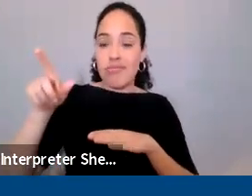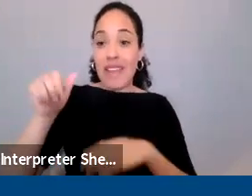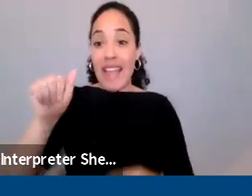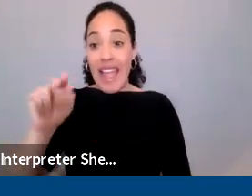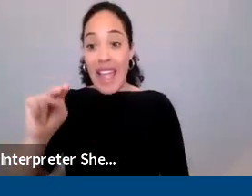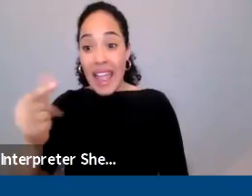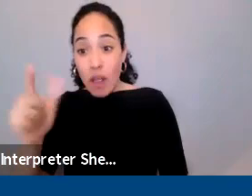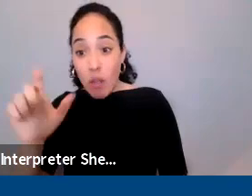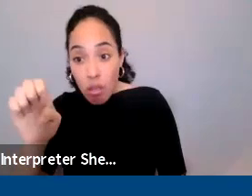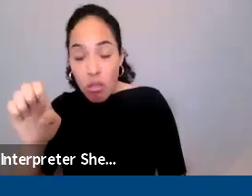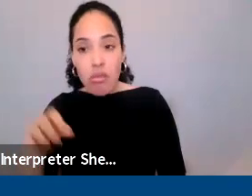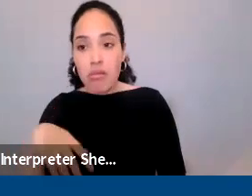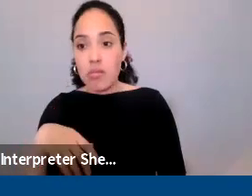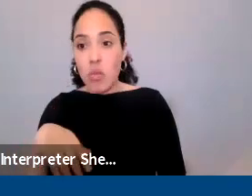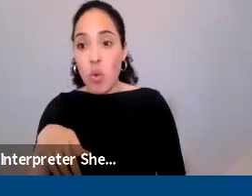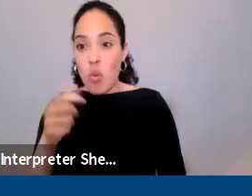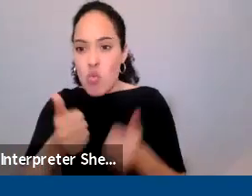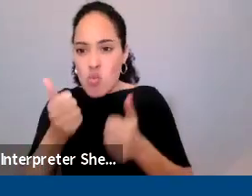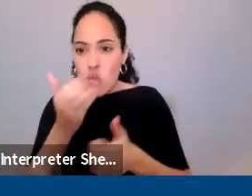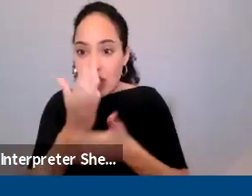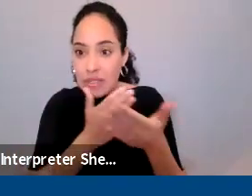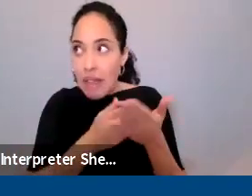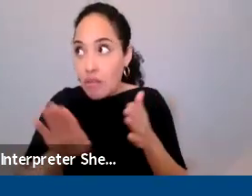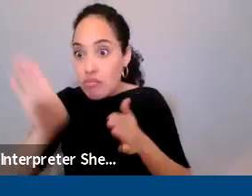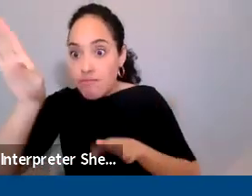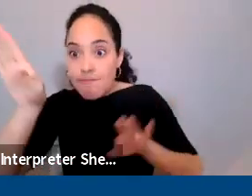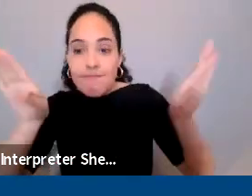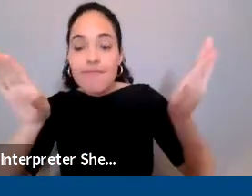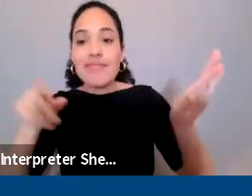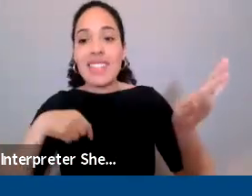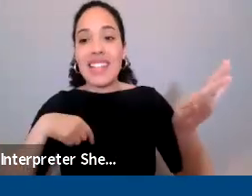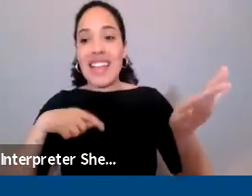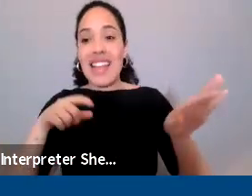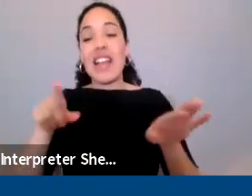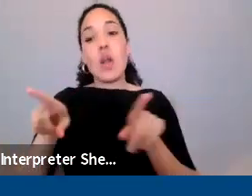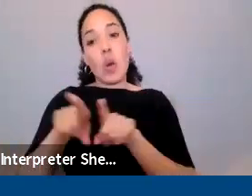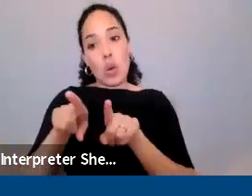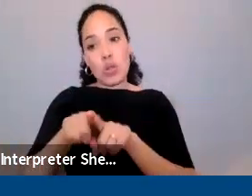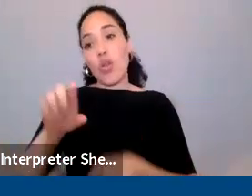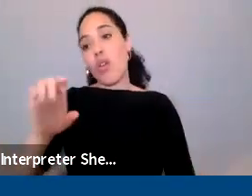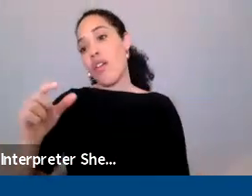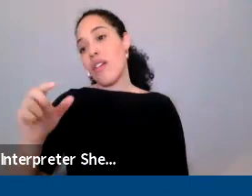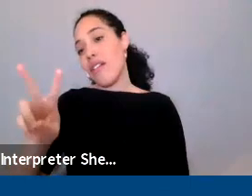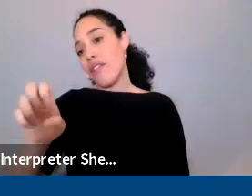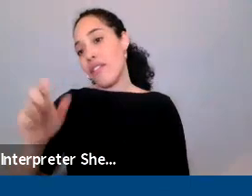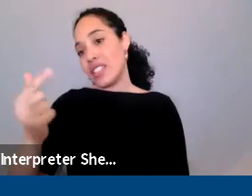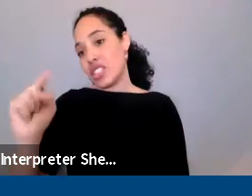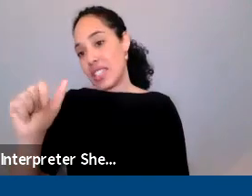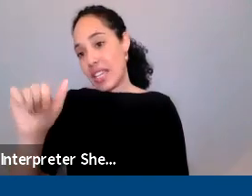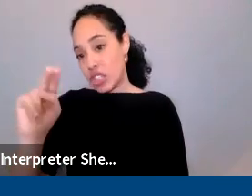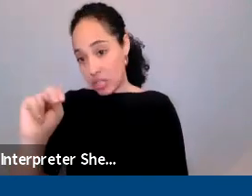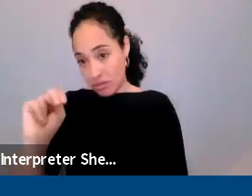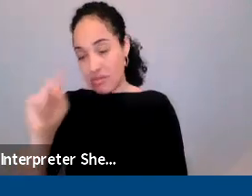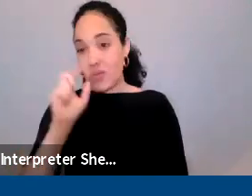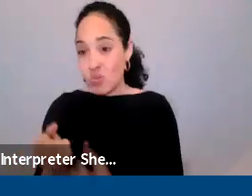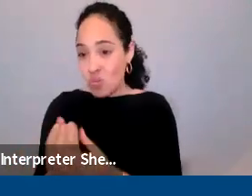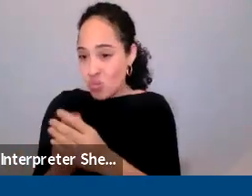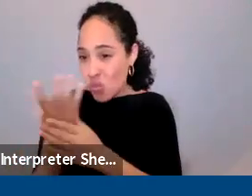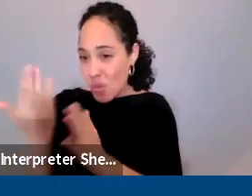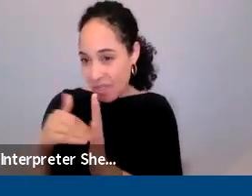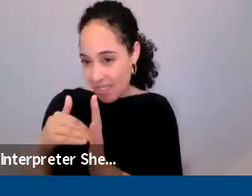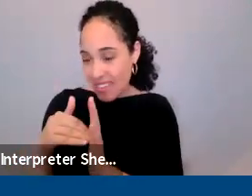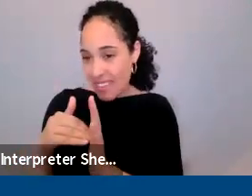be restored. So until that vegetation is restored and the watershed is stabilized, you're still at a risk. So it could